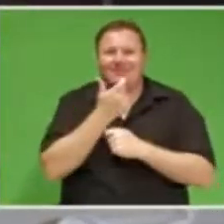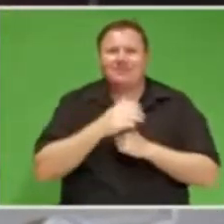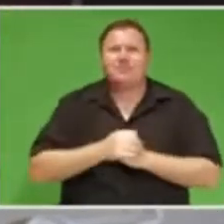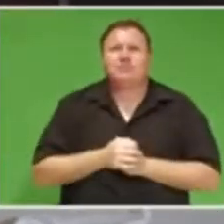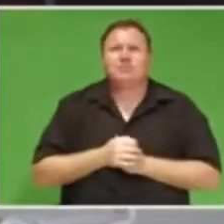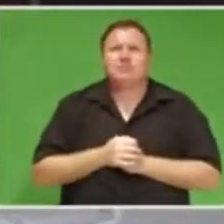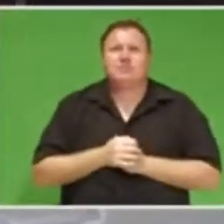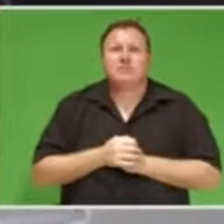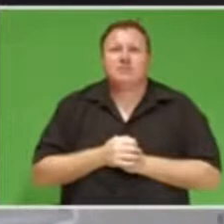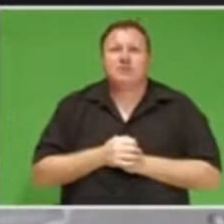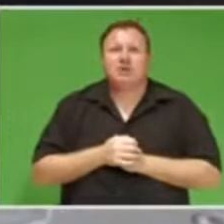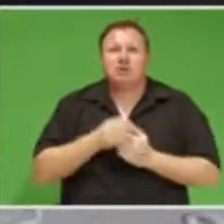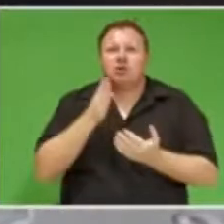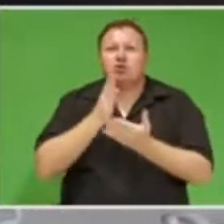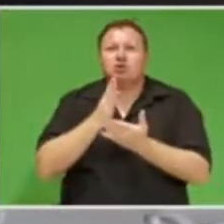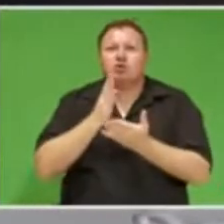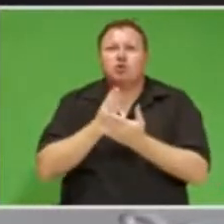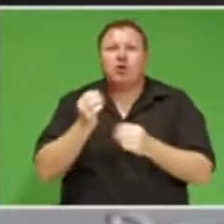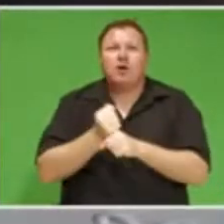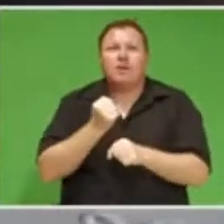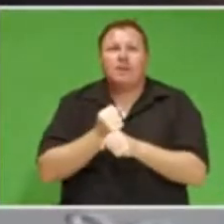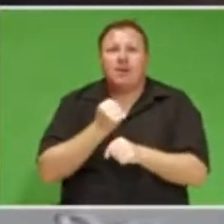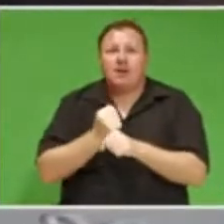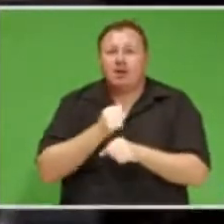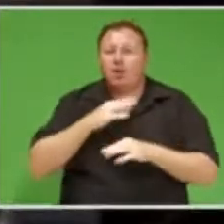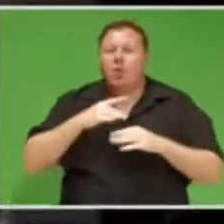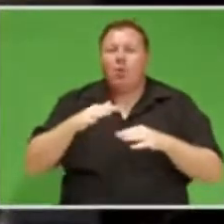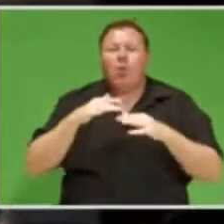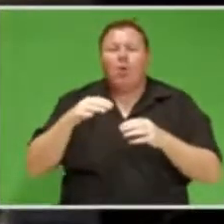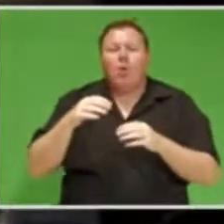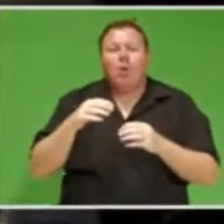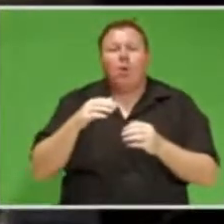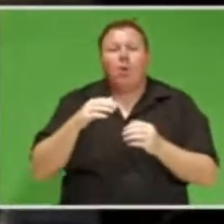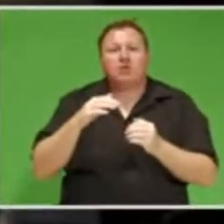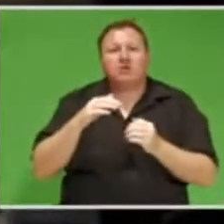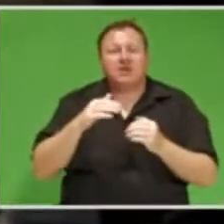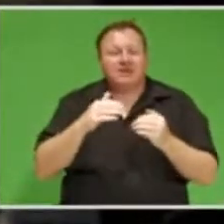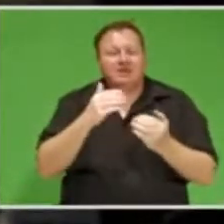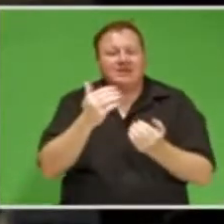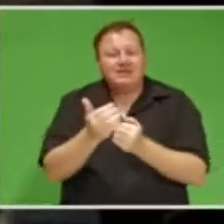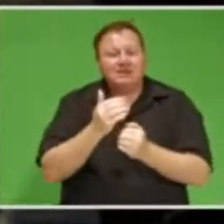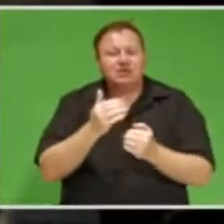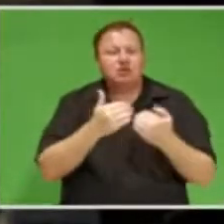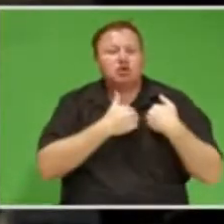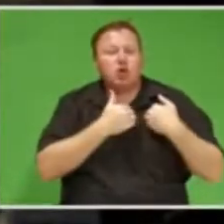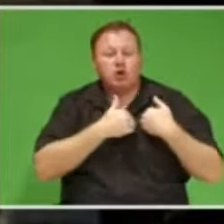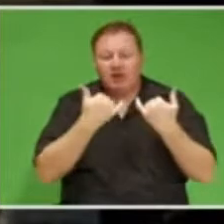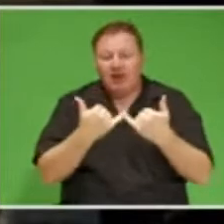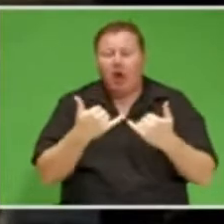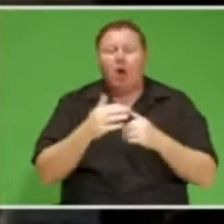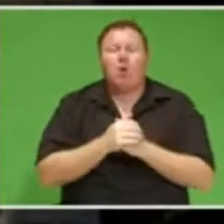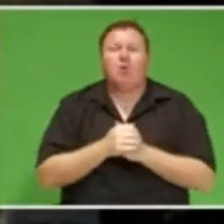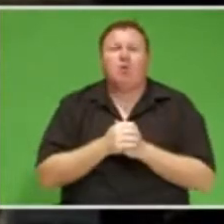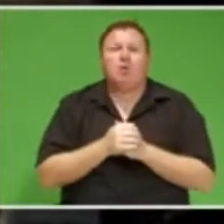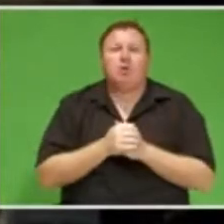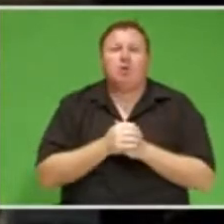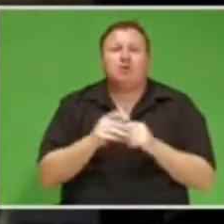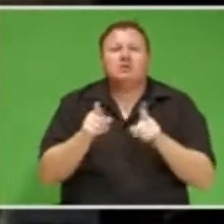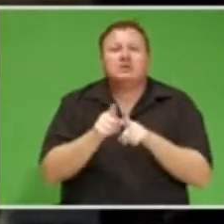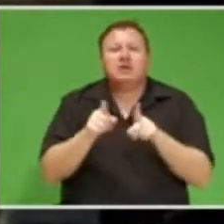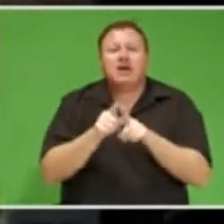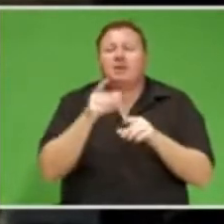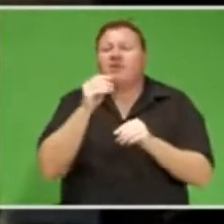Now, to ensure water security now and into the future, the Department